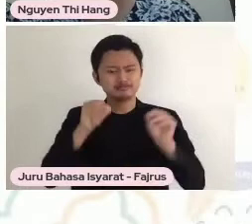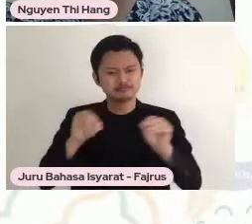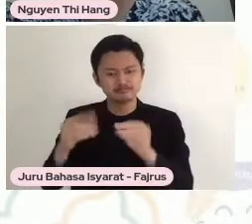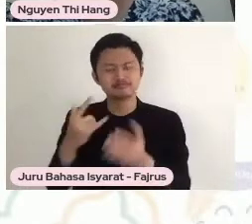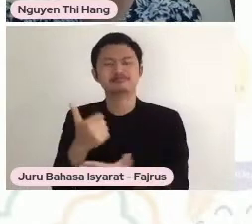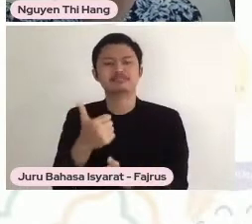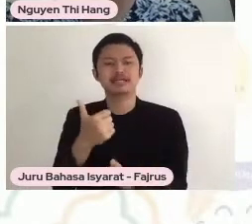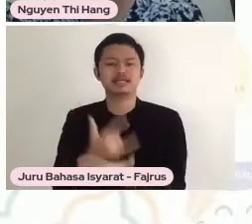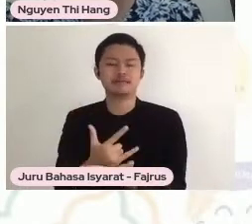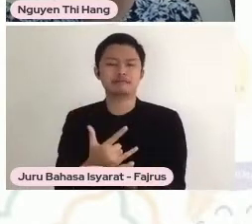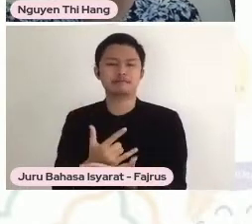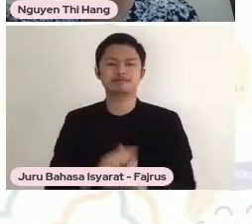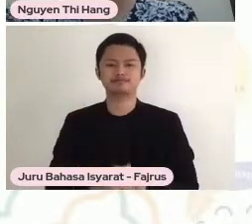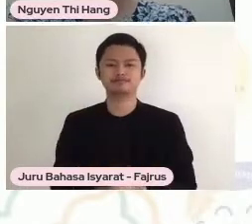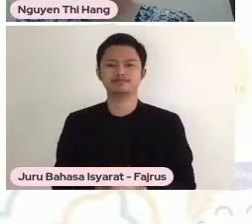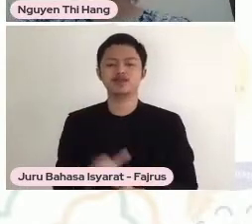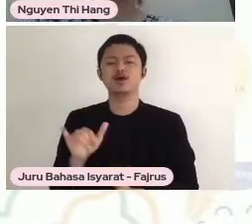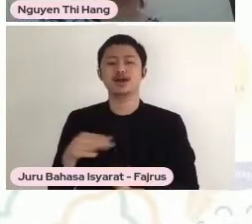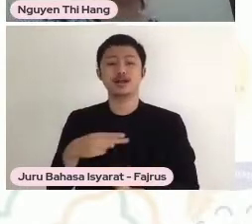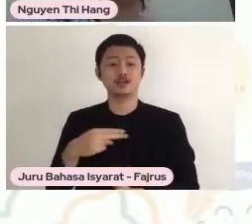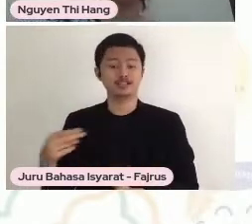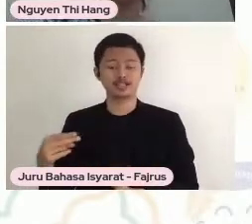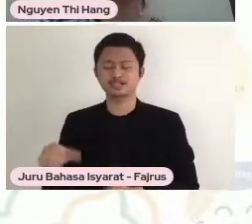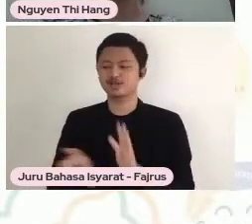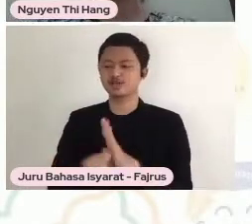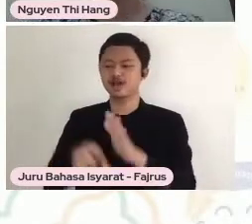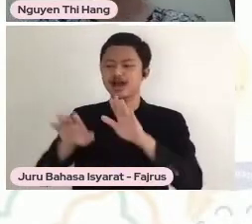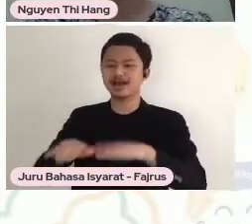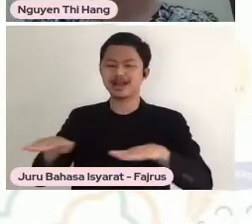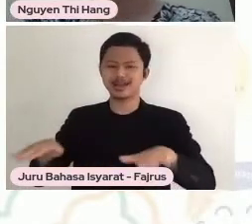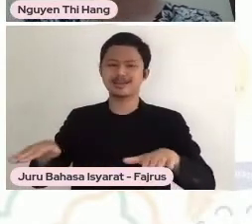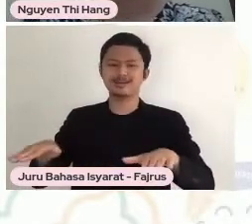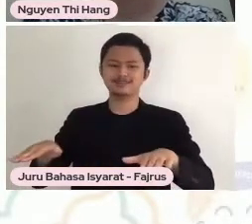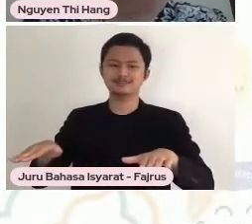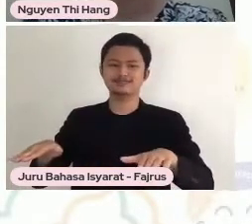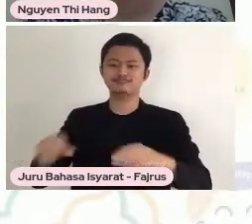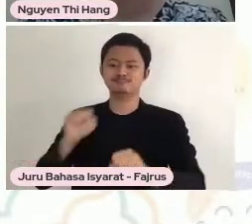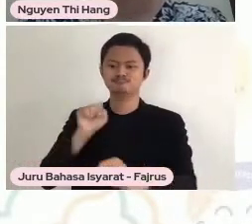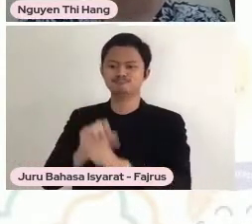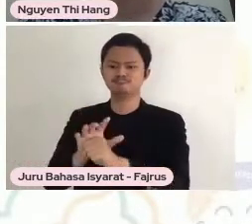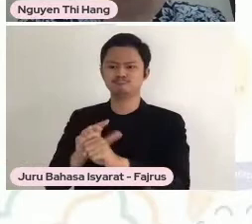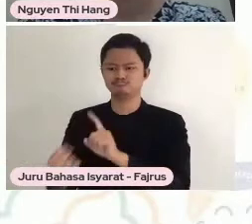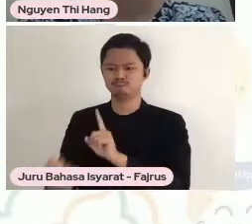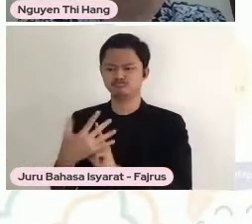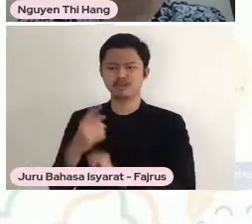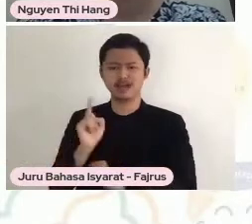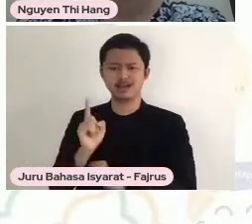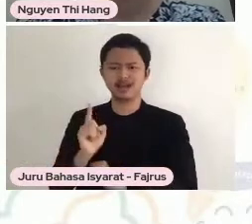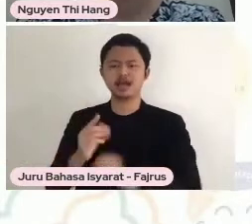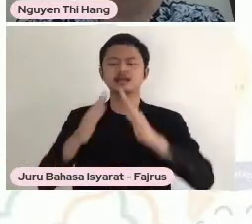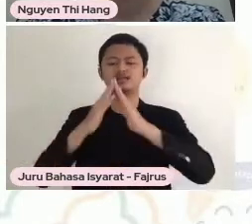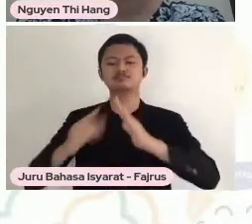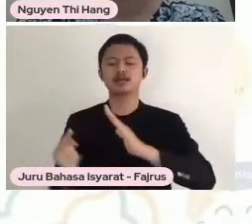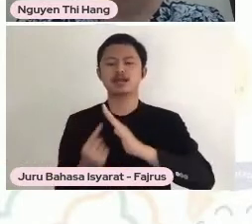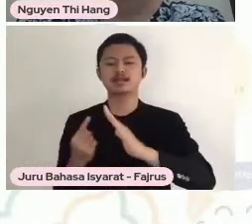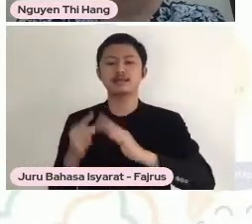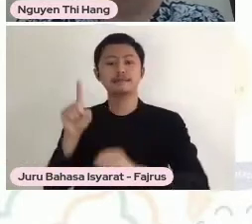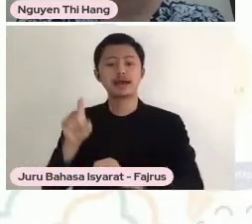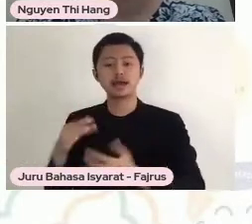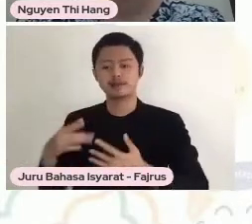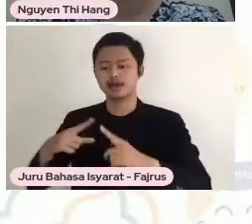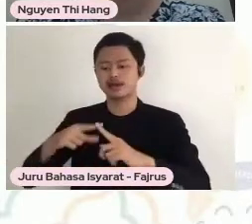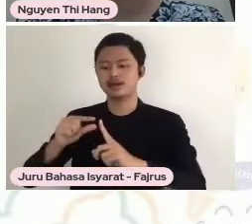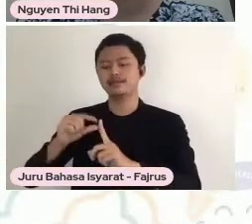Jadi ketika anak-anak mendapatkan COVID-19, mereka di karantina ya, menggunakan outfit seperti ini